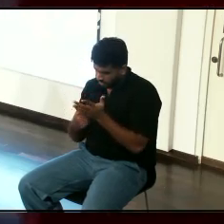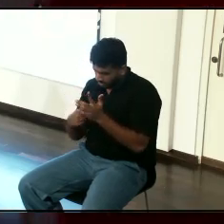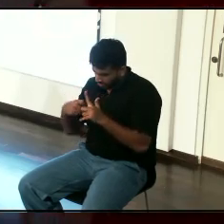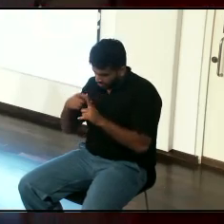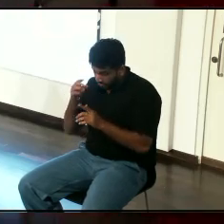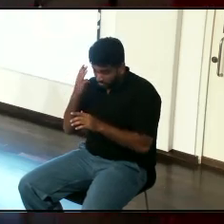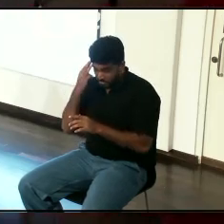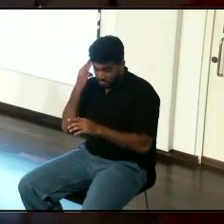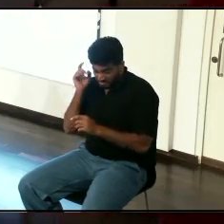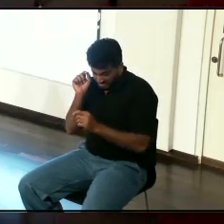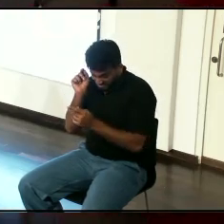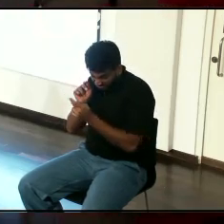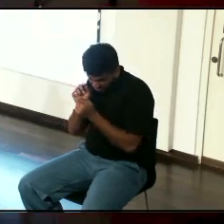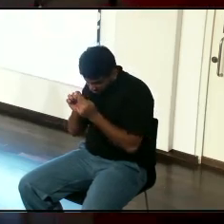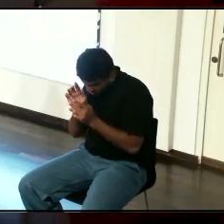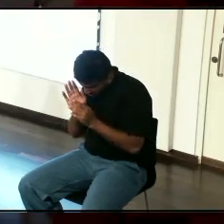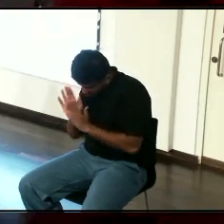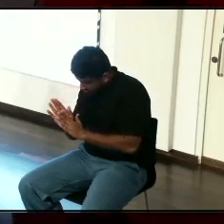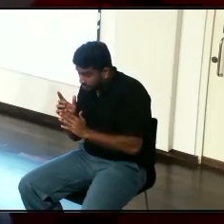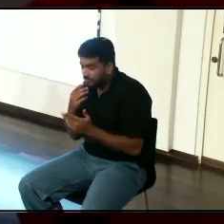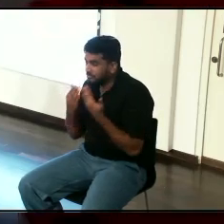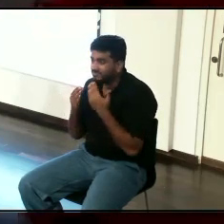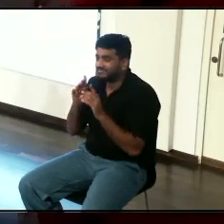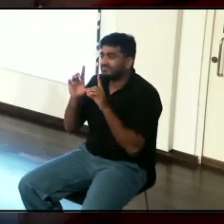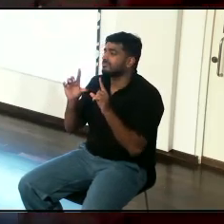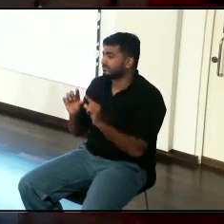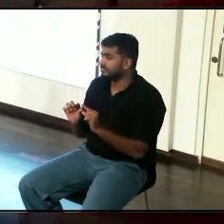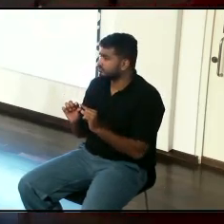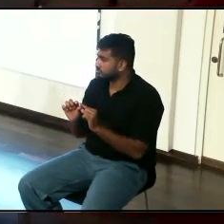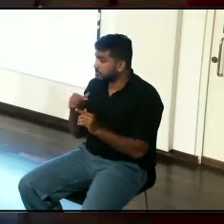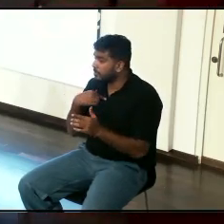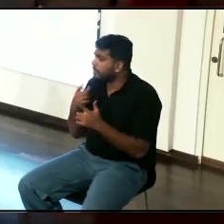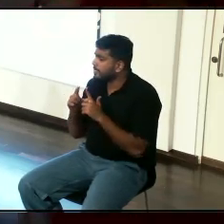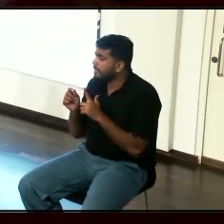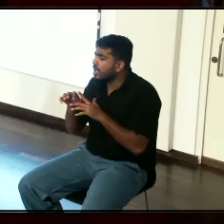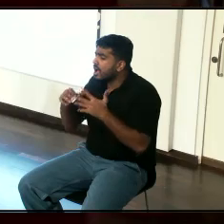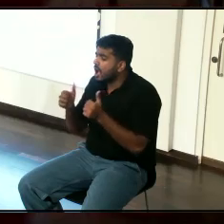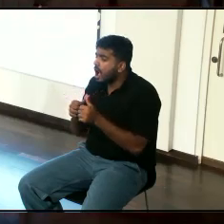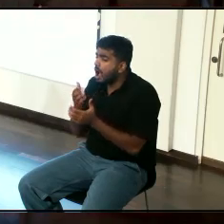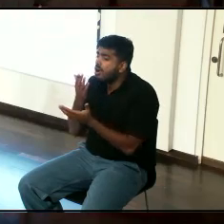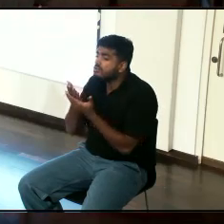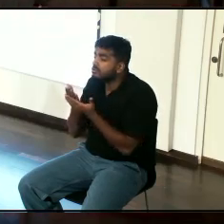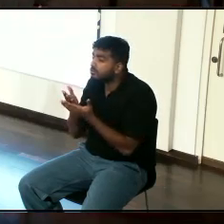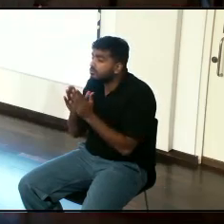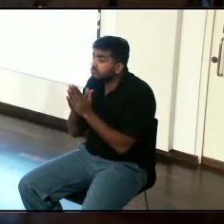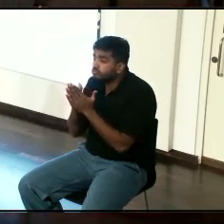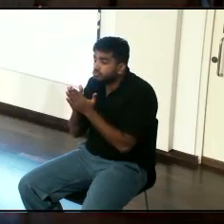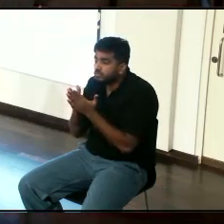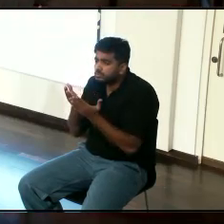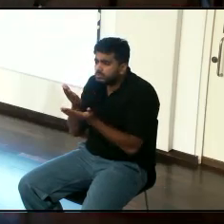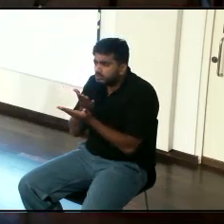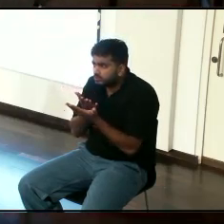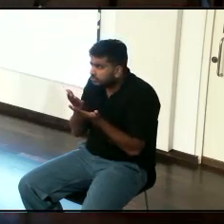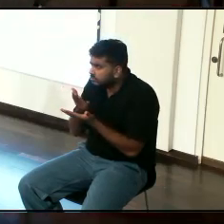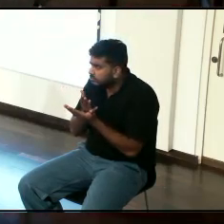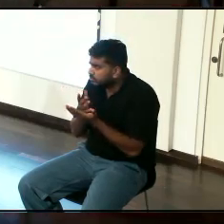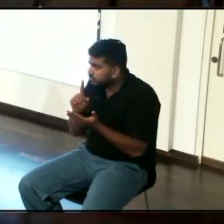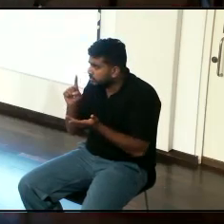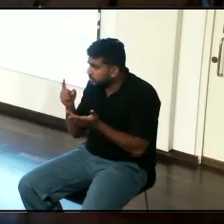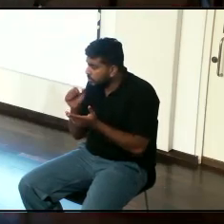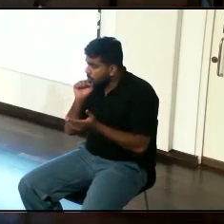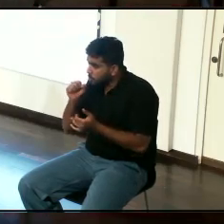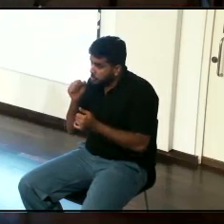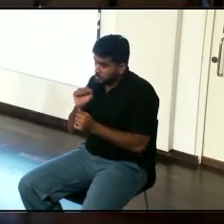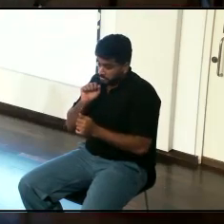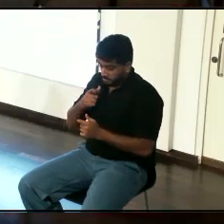whole, the way the book is, or the way we approach the book rather when we were talking to them, it's their personal stories,